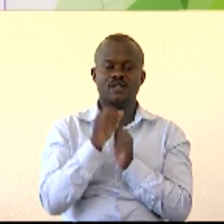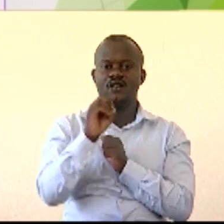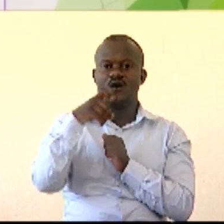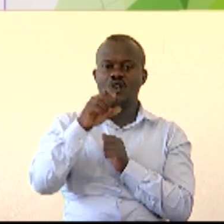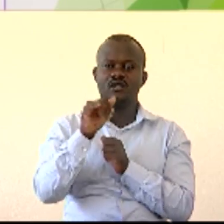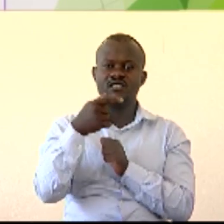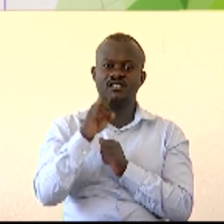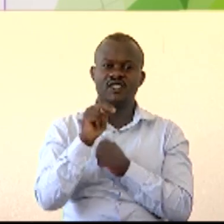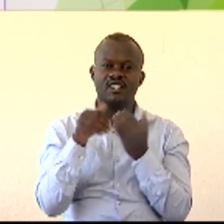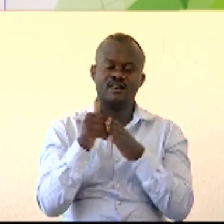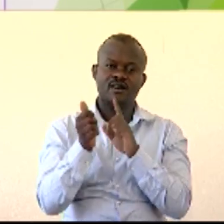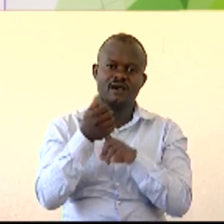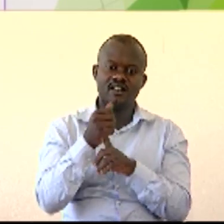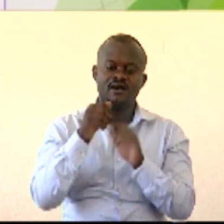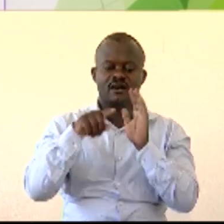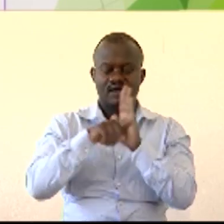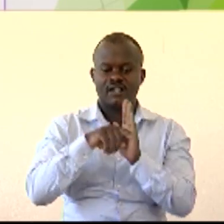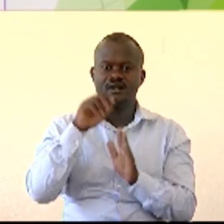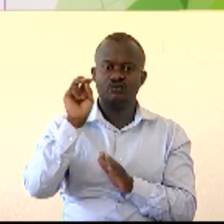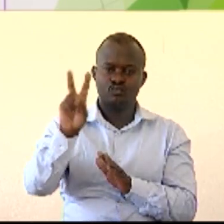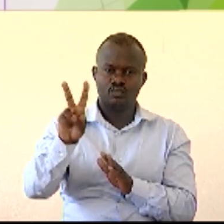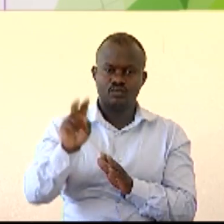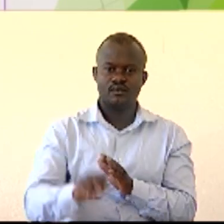Oxygen carry negative 2.